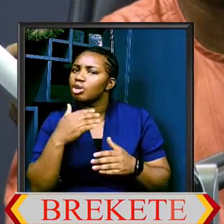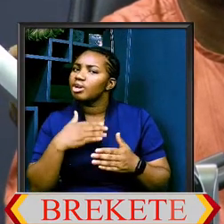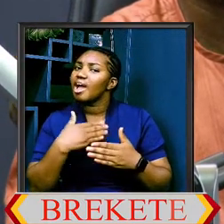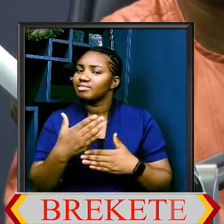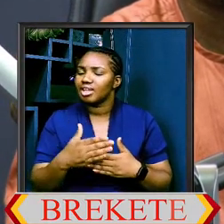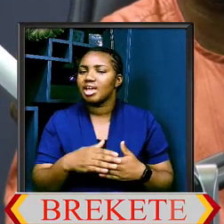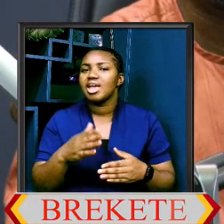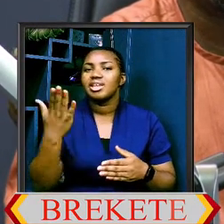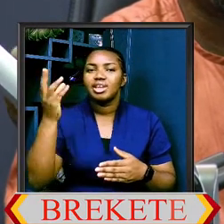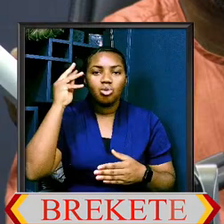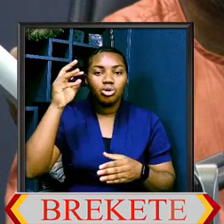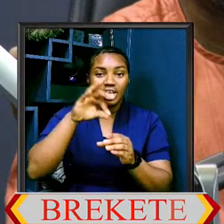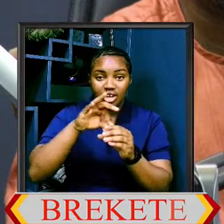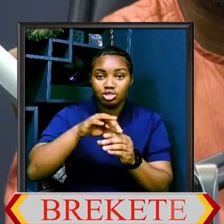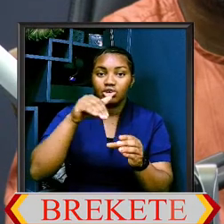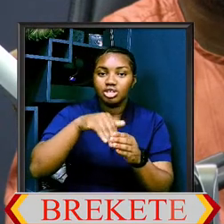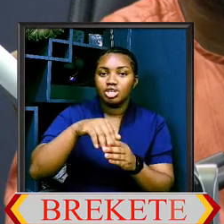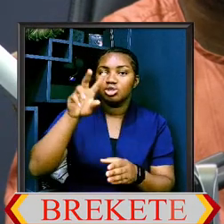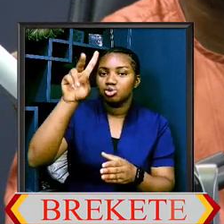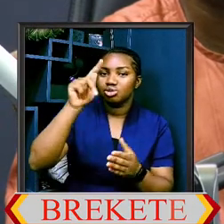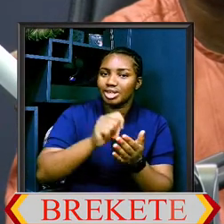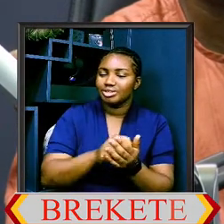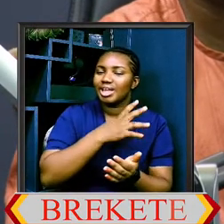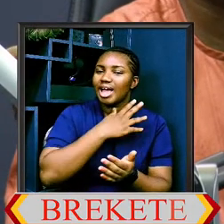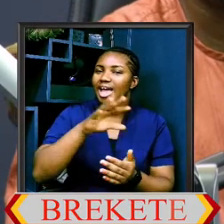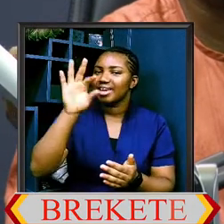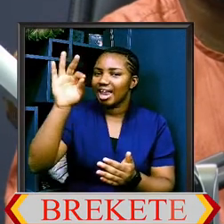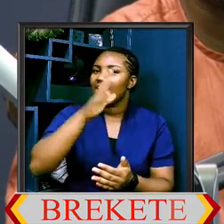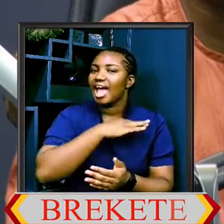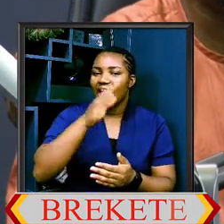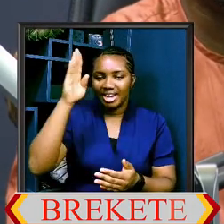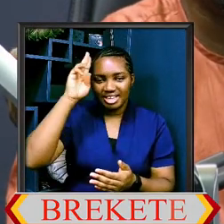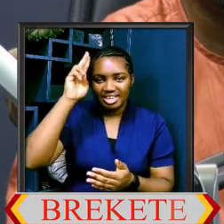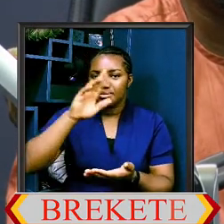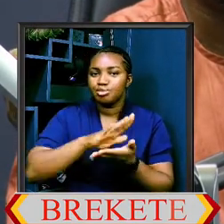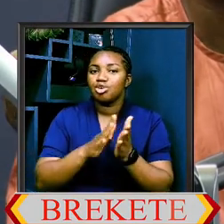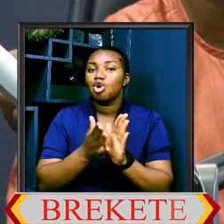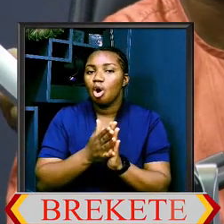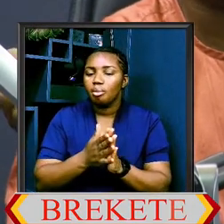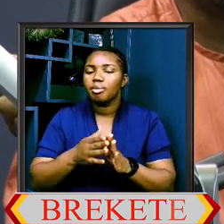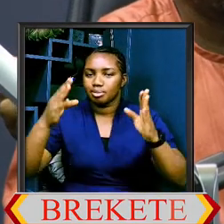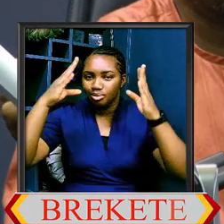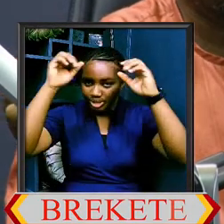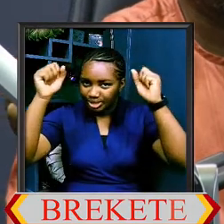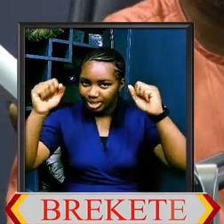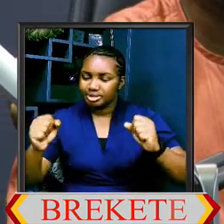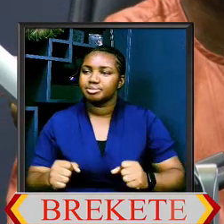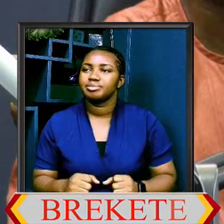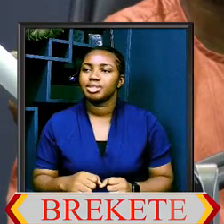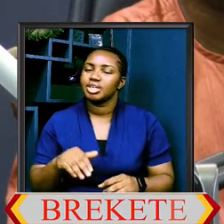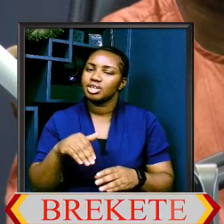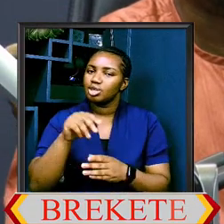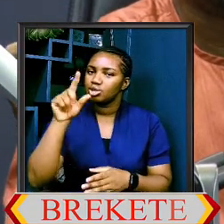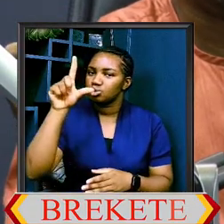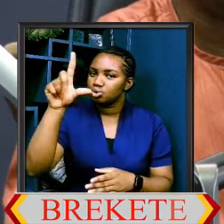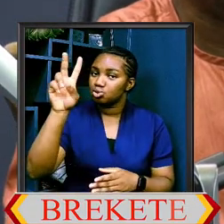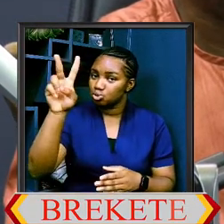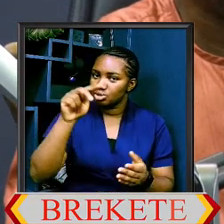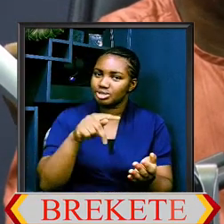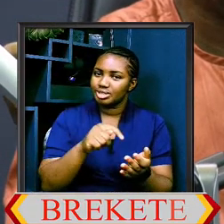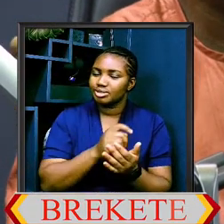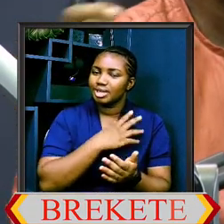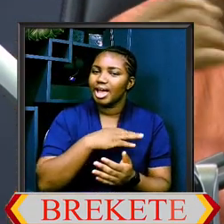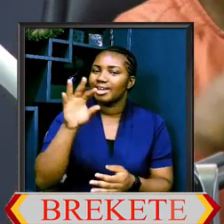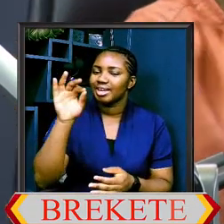in 2009. He emerged as a president. Emerged as president? Babangida Shehu Mefula, mm-hmm. In 2009.